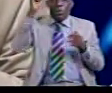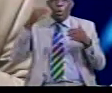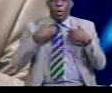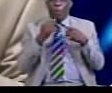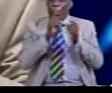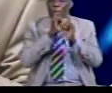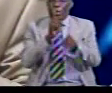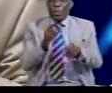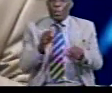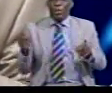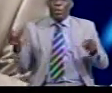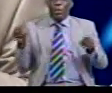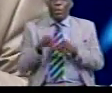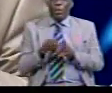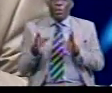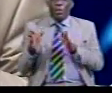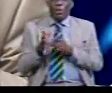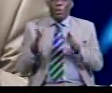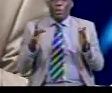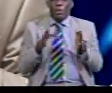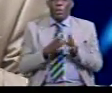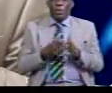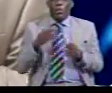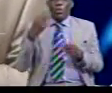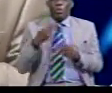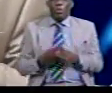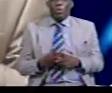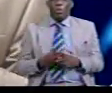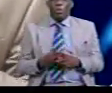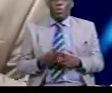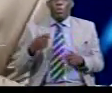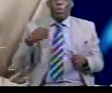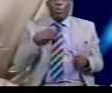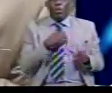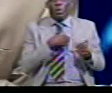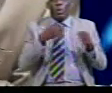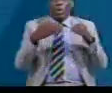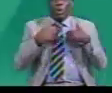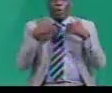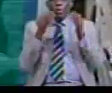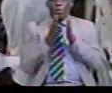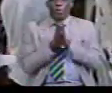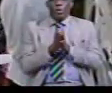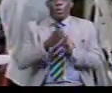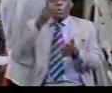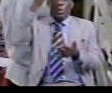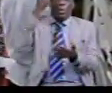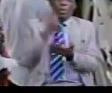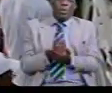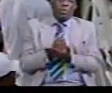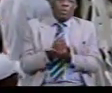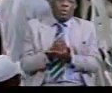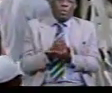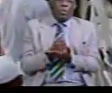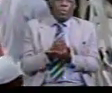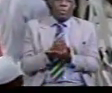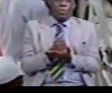nous avons prié. In Jesus' name we have prayed. Amen.